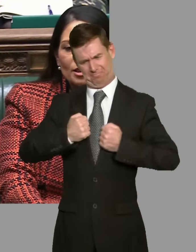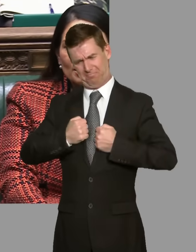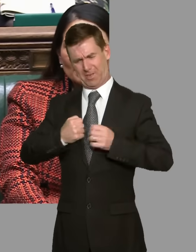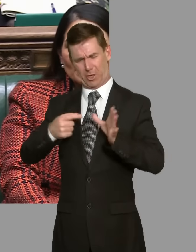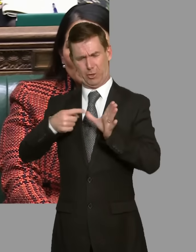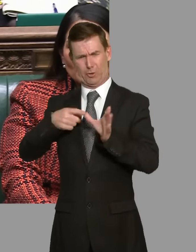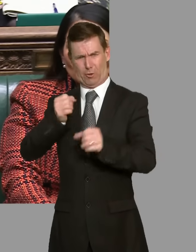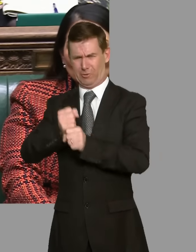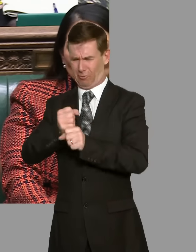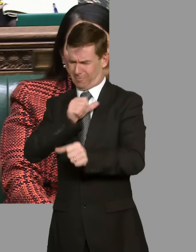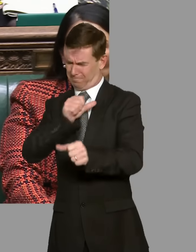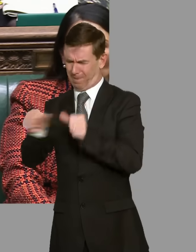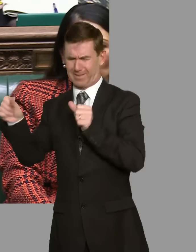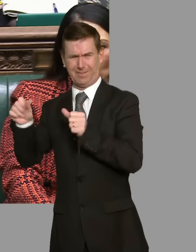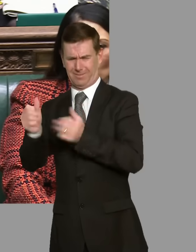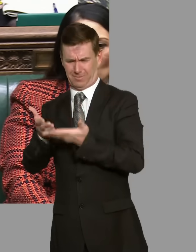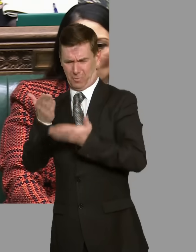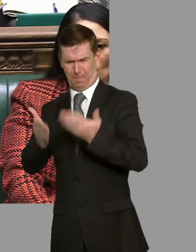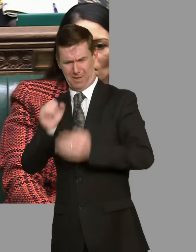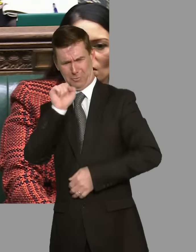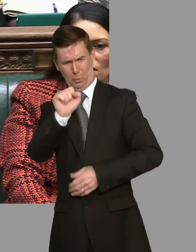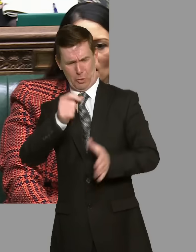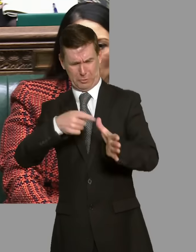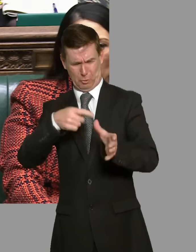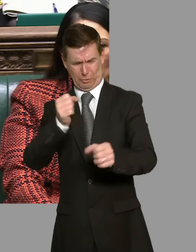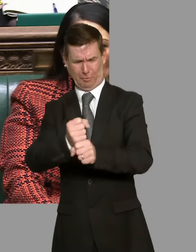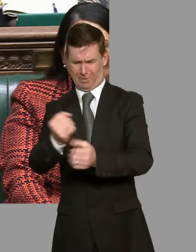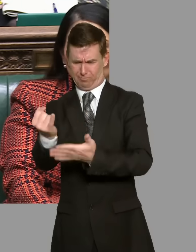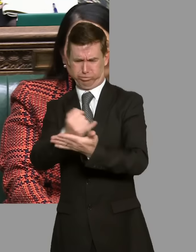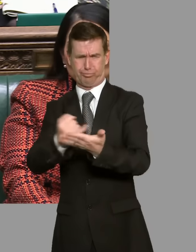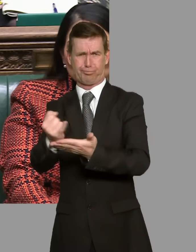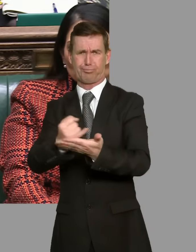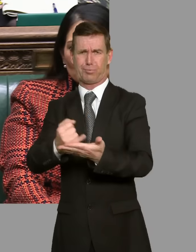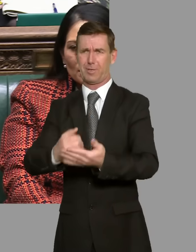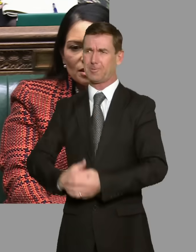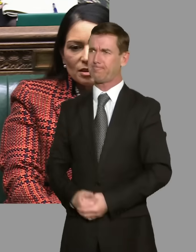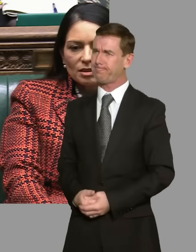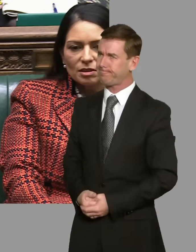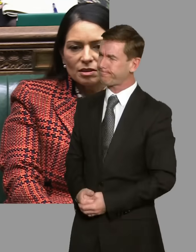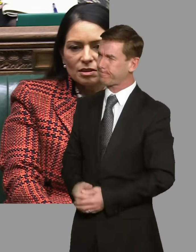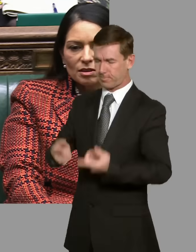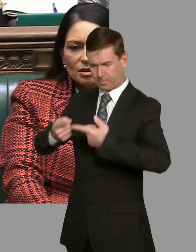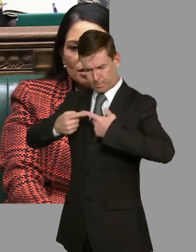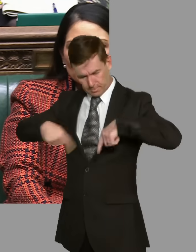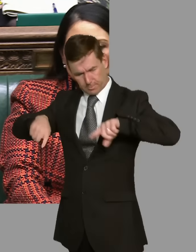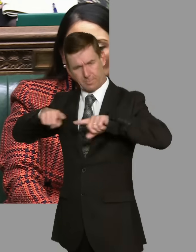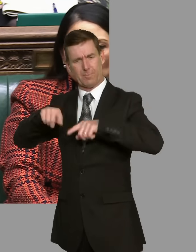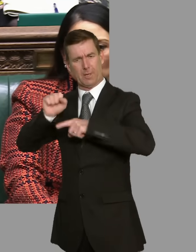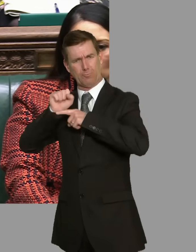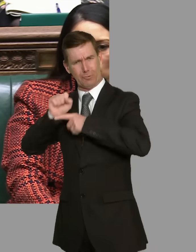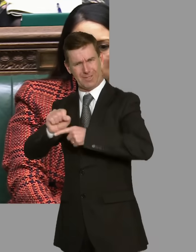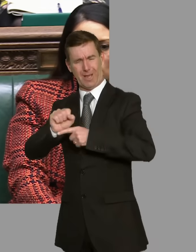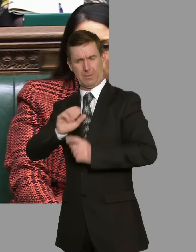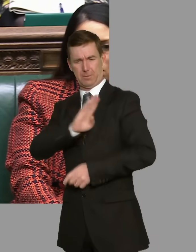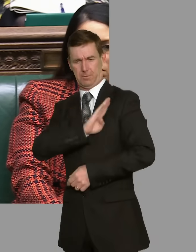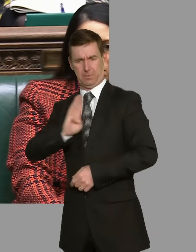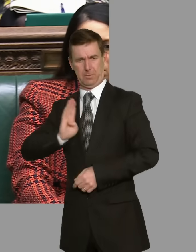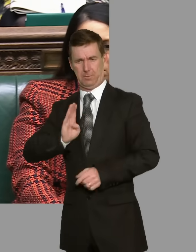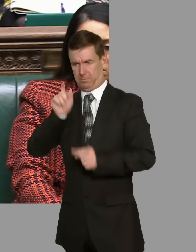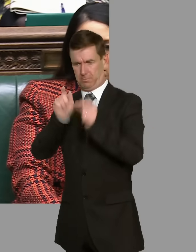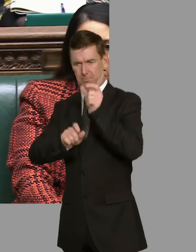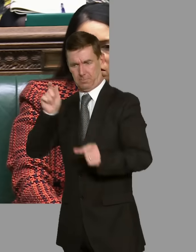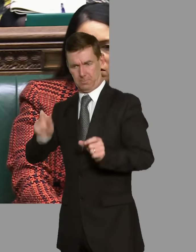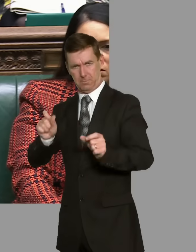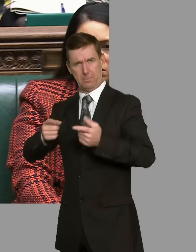Mr. Speaker, we protect our veterans. I want the Prime Minister to know we protect our veterans. What he is doing to veterans